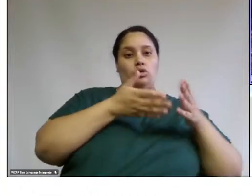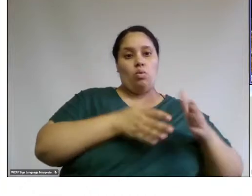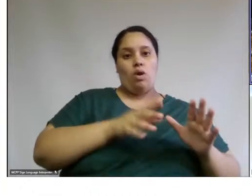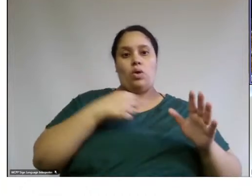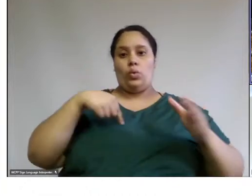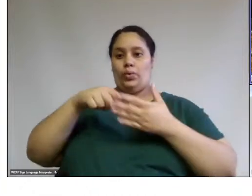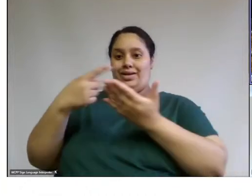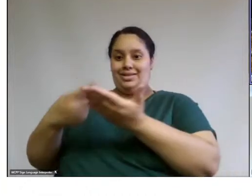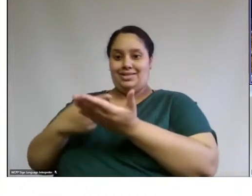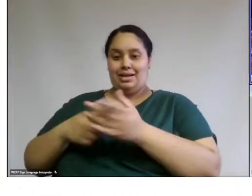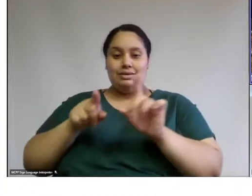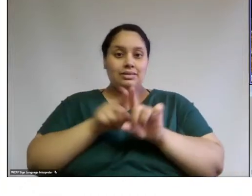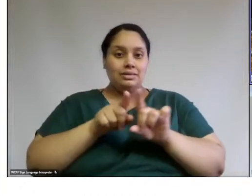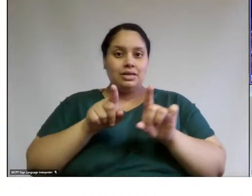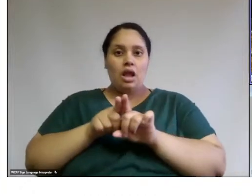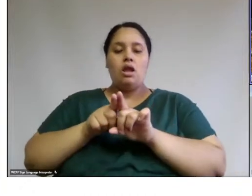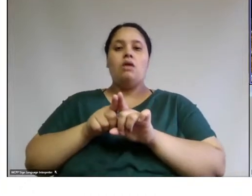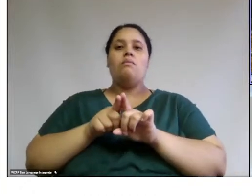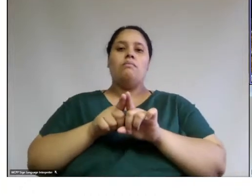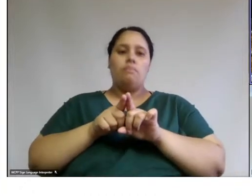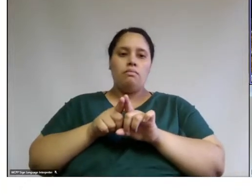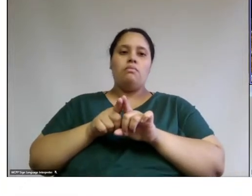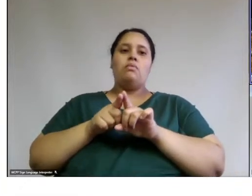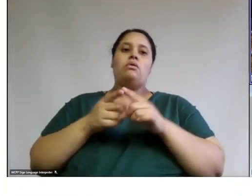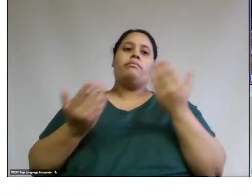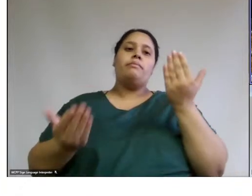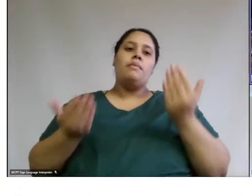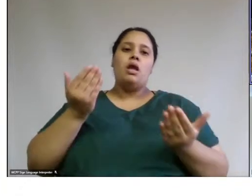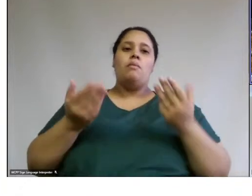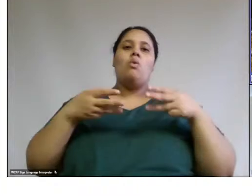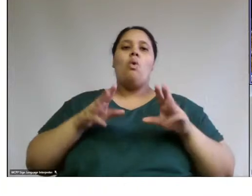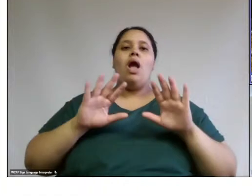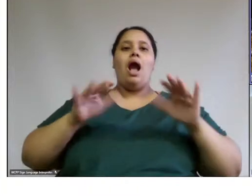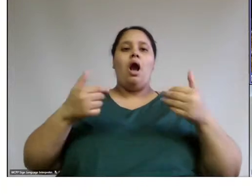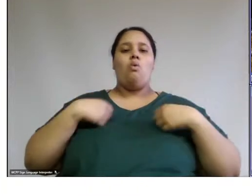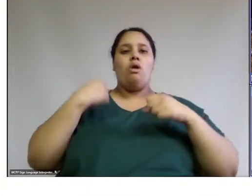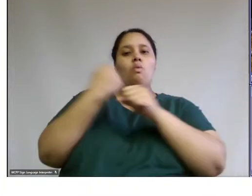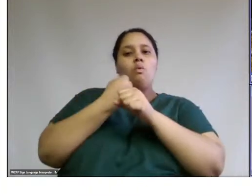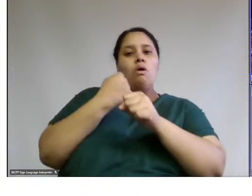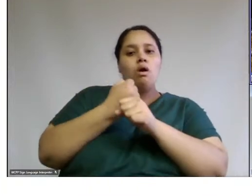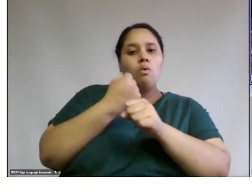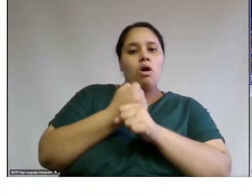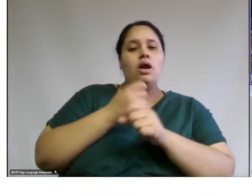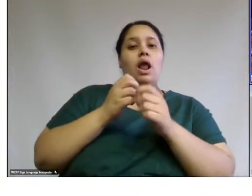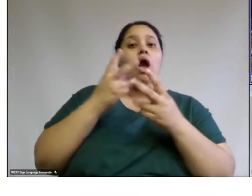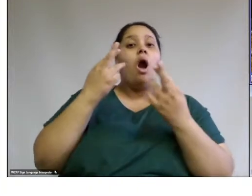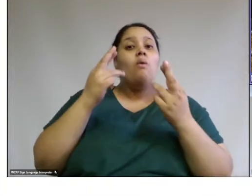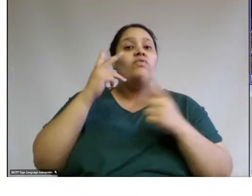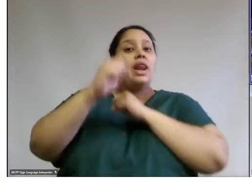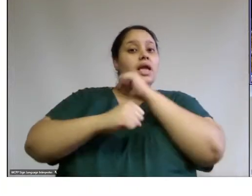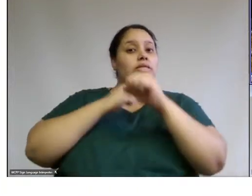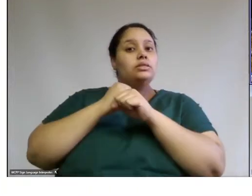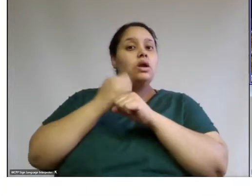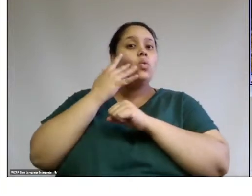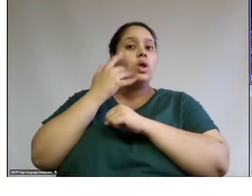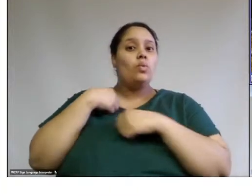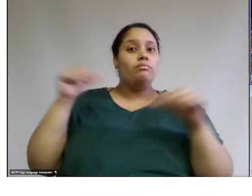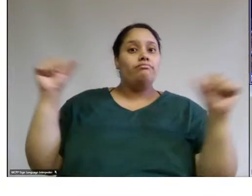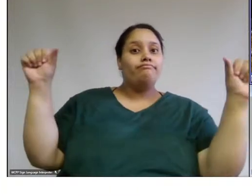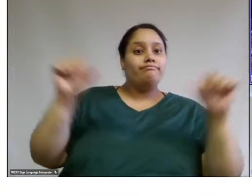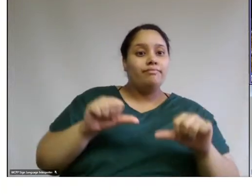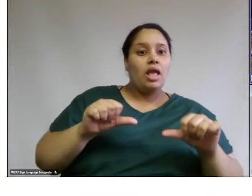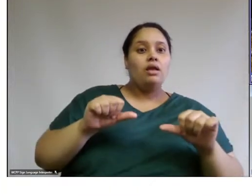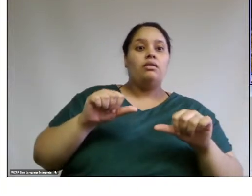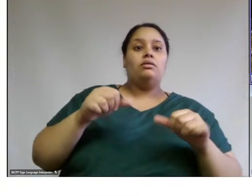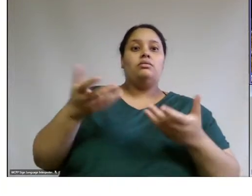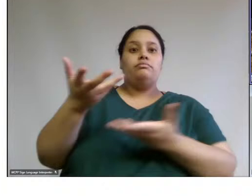discussed, it's essentially just probably going to be a way of working, and hopefully next year when we are here, we can sit in front